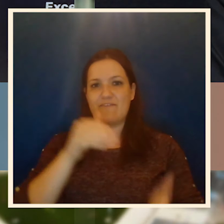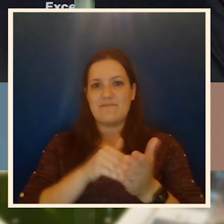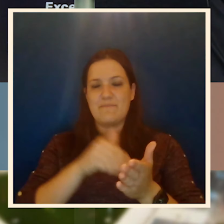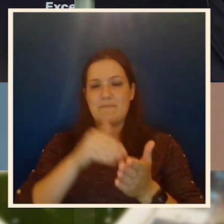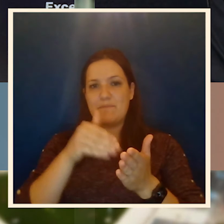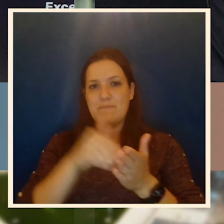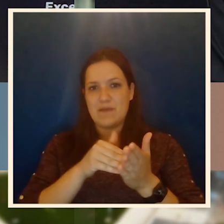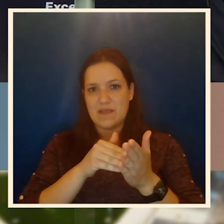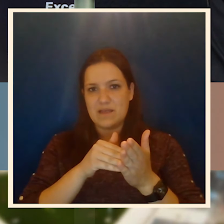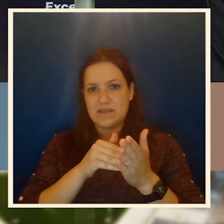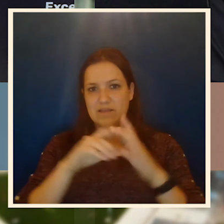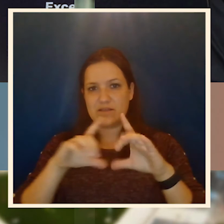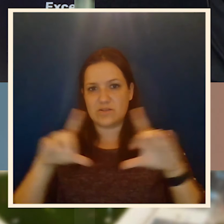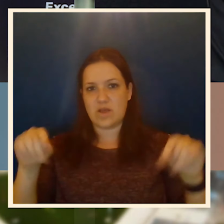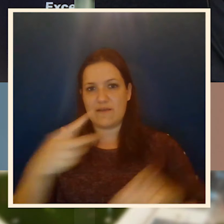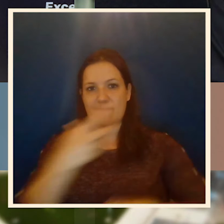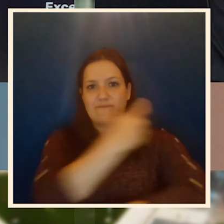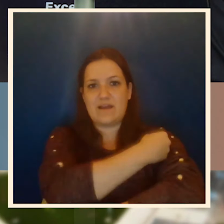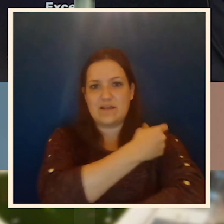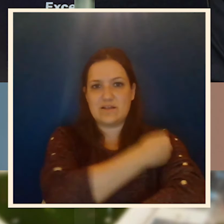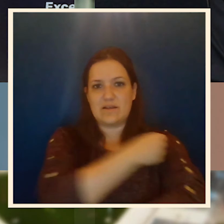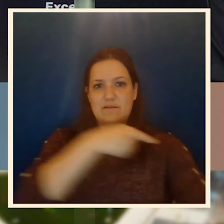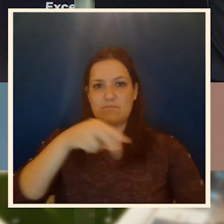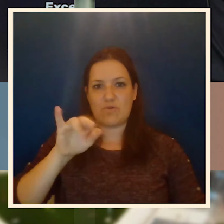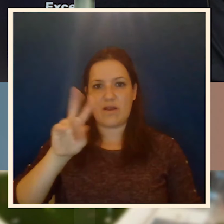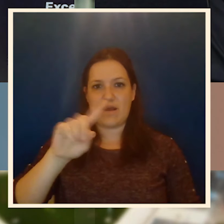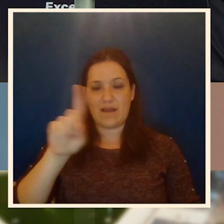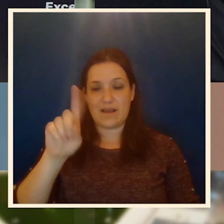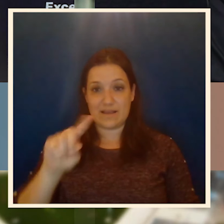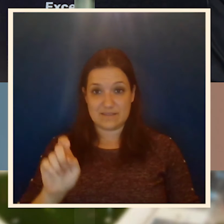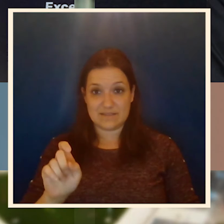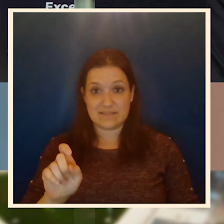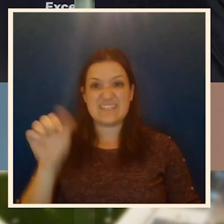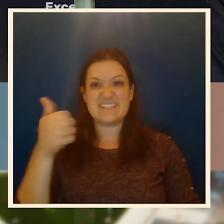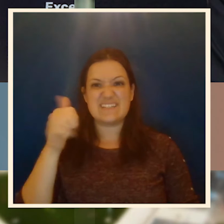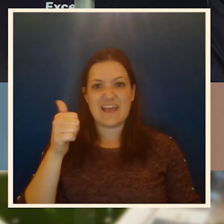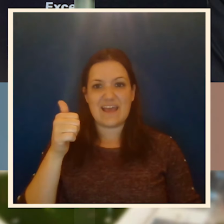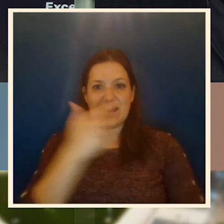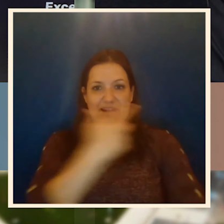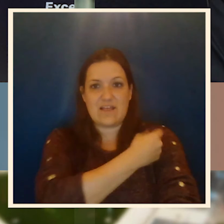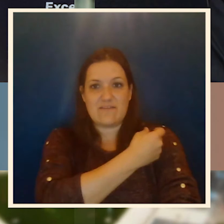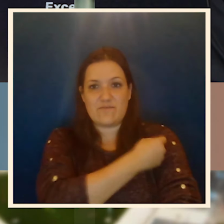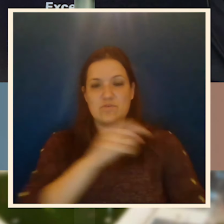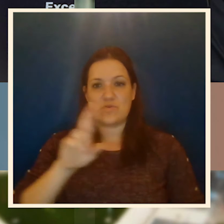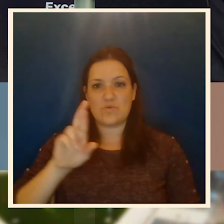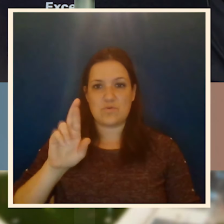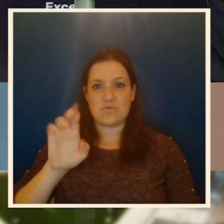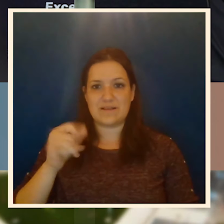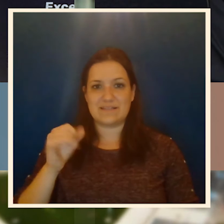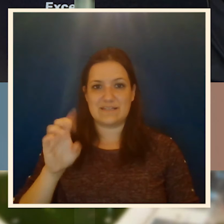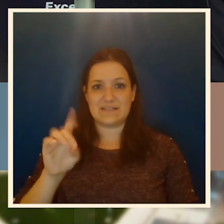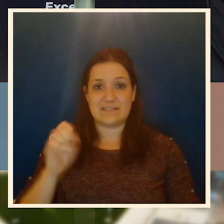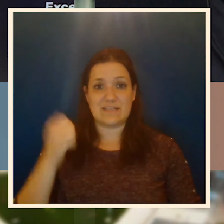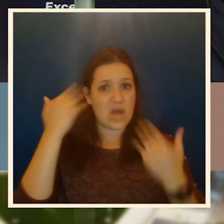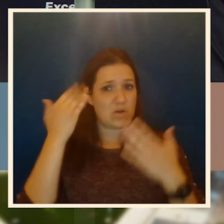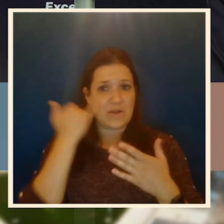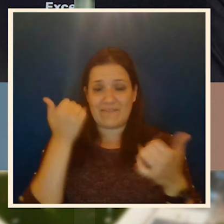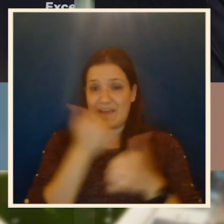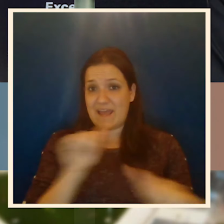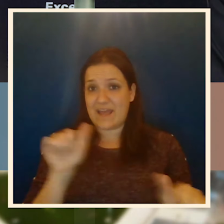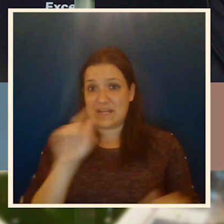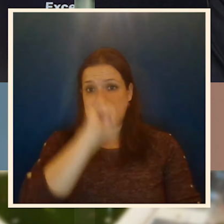yesterday that he awarded a $1.5 million vaccination prize to 10